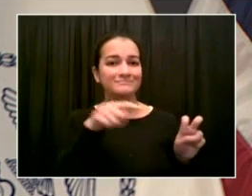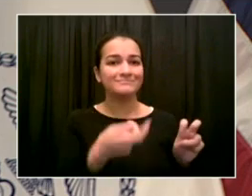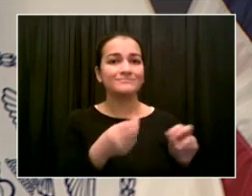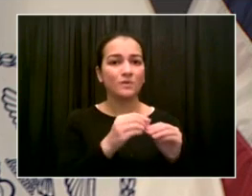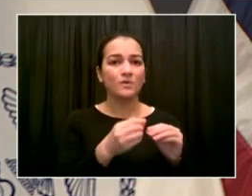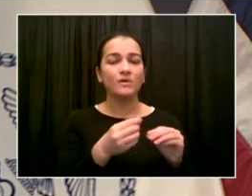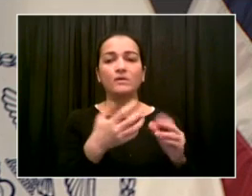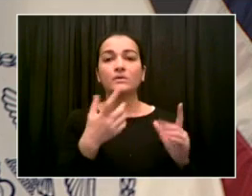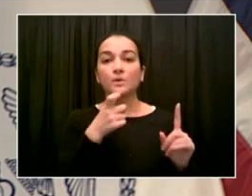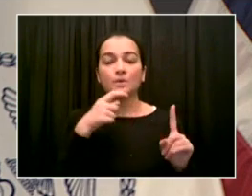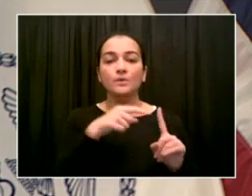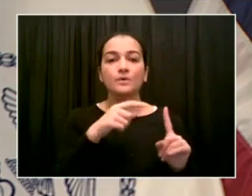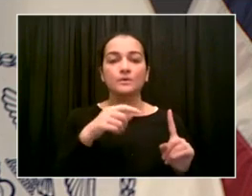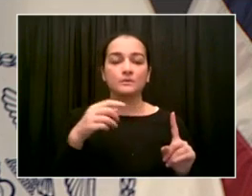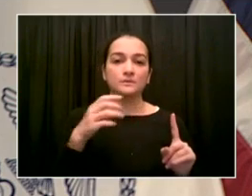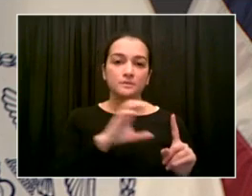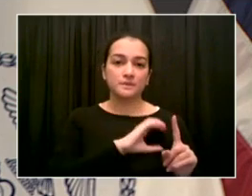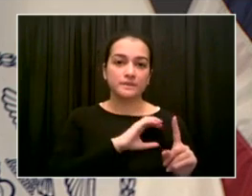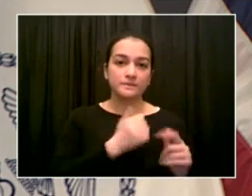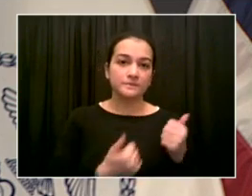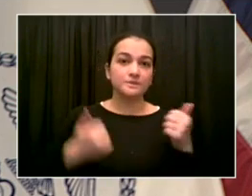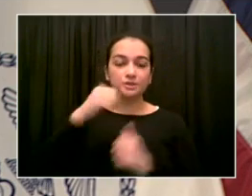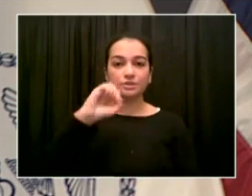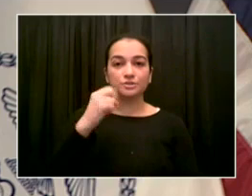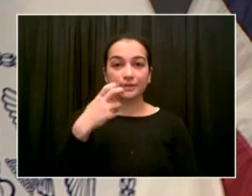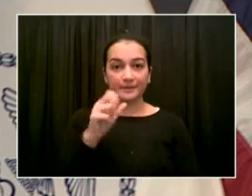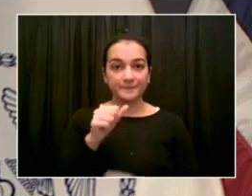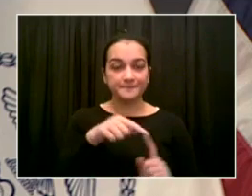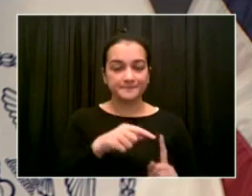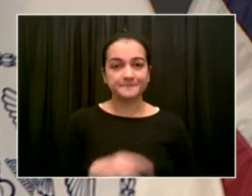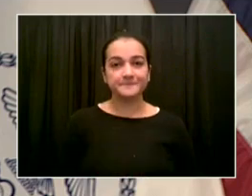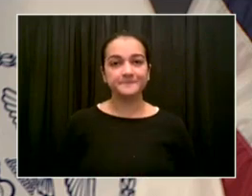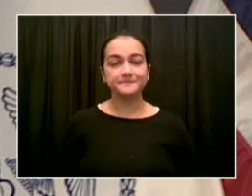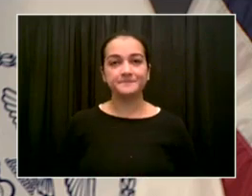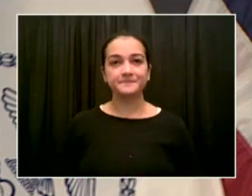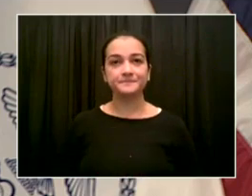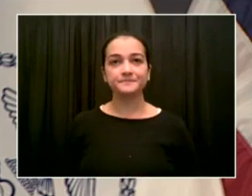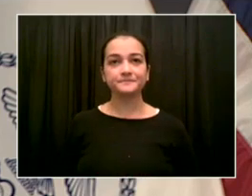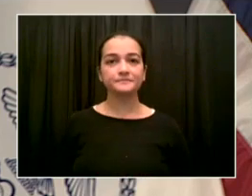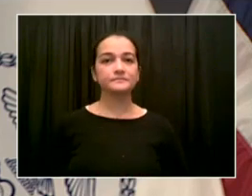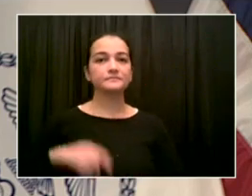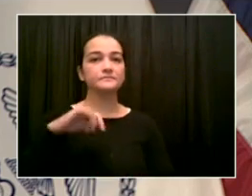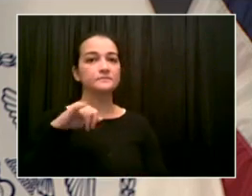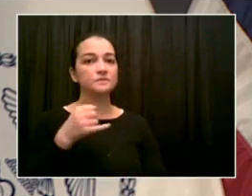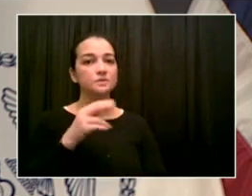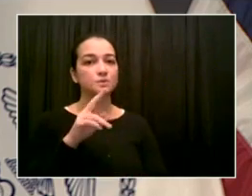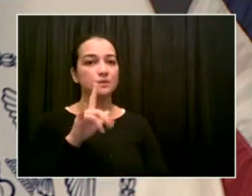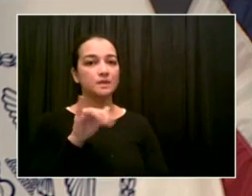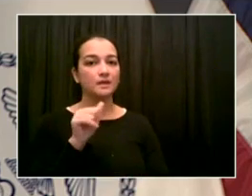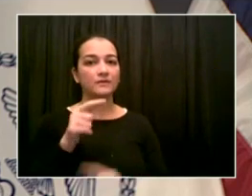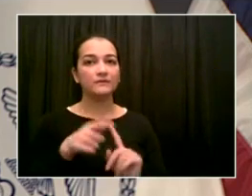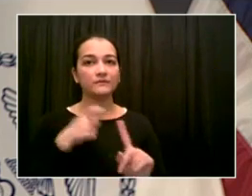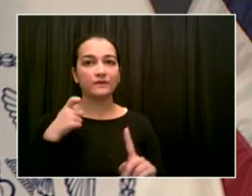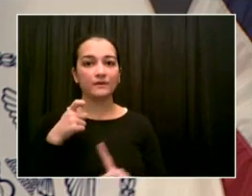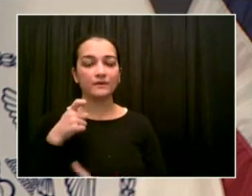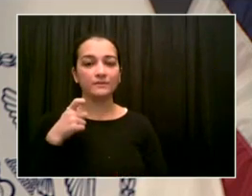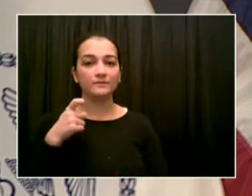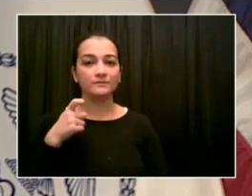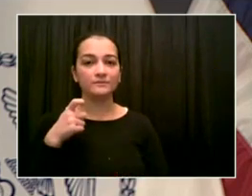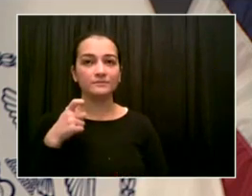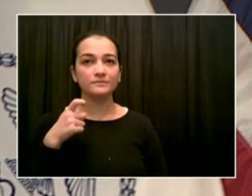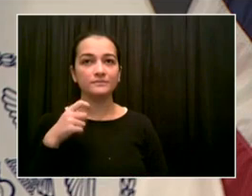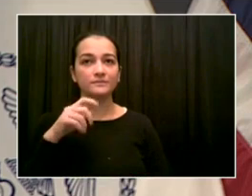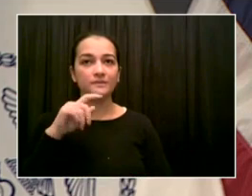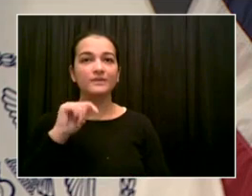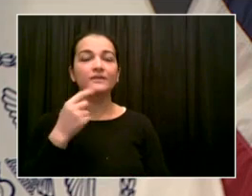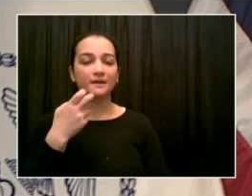How are you? Hi, Mr. Mayor. How you doing? Good, Julia. How you been? Well, I'm a little lonely over here across the hall in room 9.